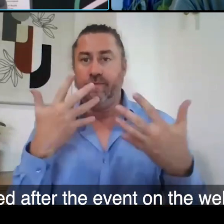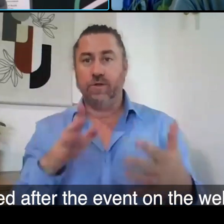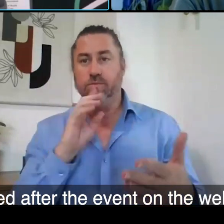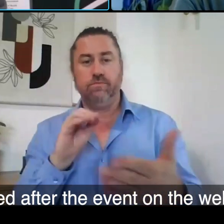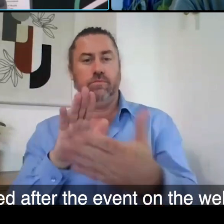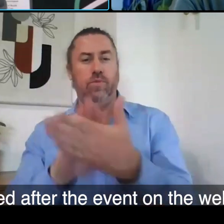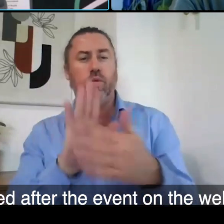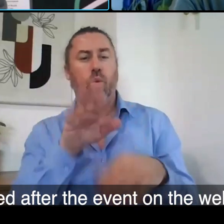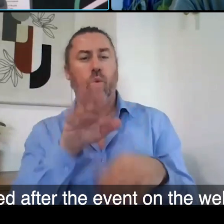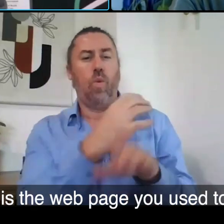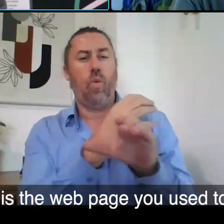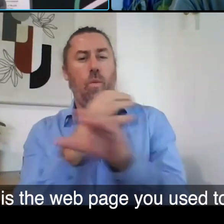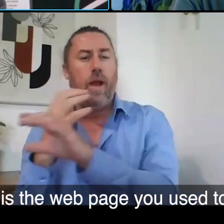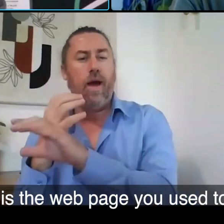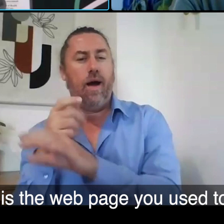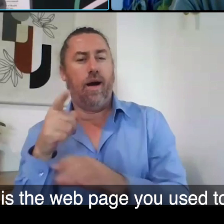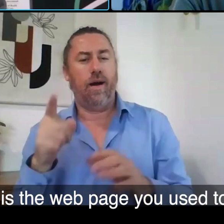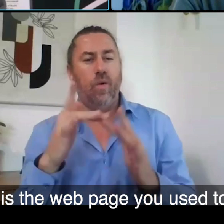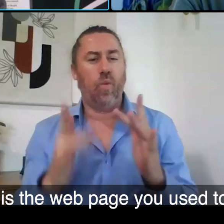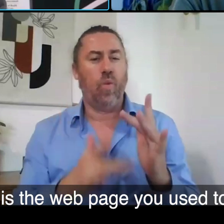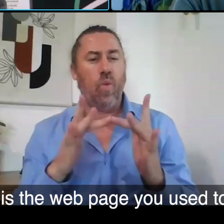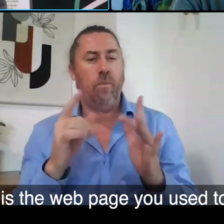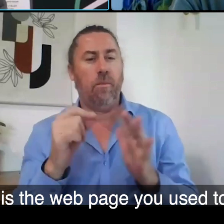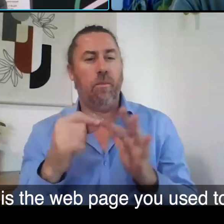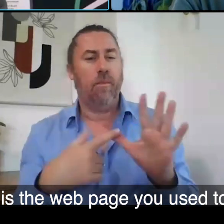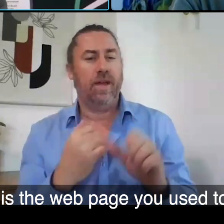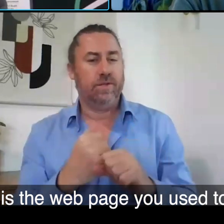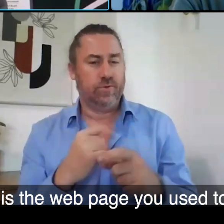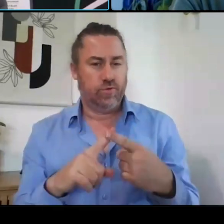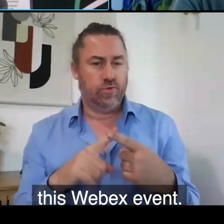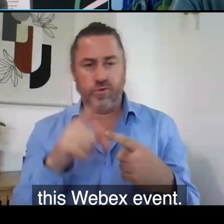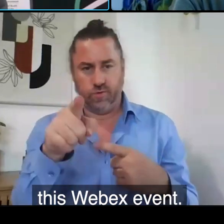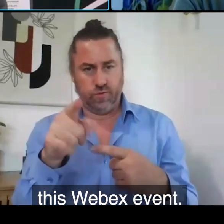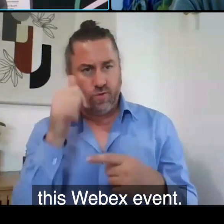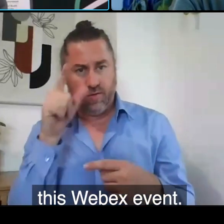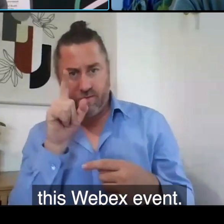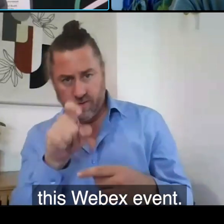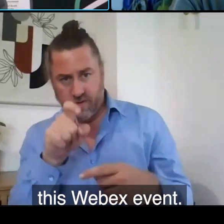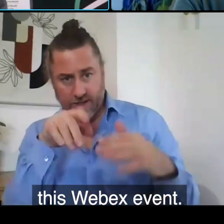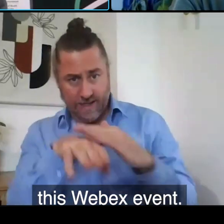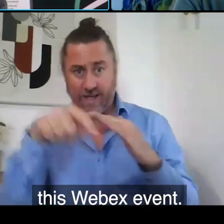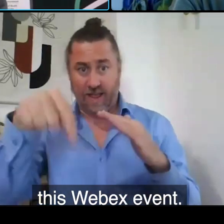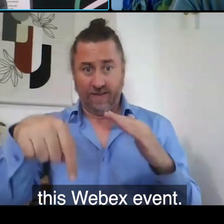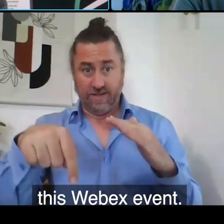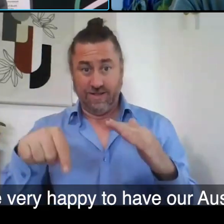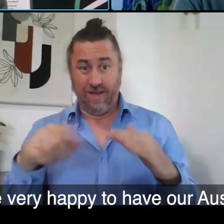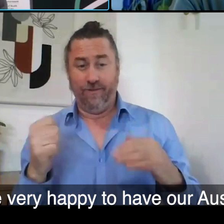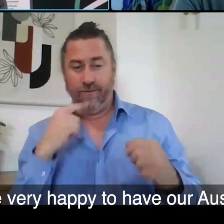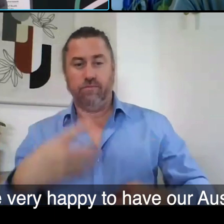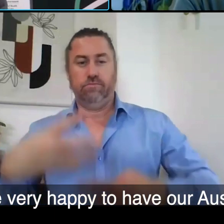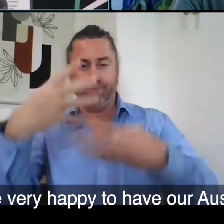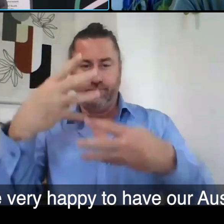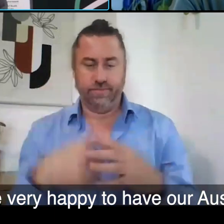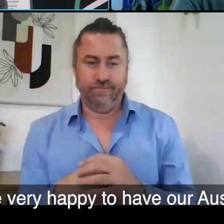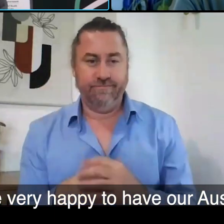webinar page. And that is the webpage you use to access this WebEx event. Of course, we're